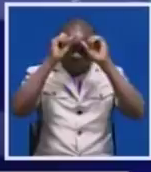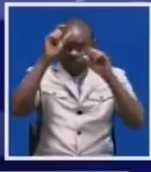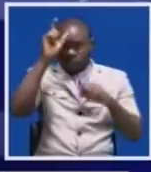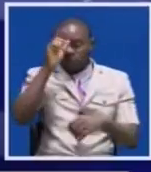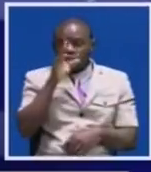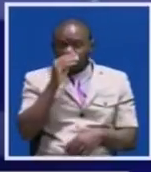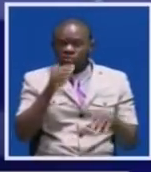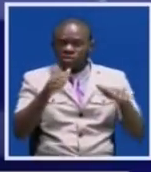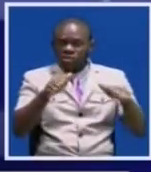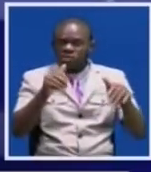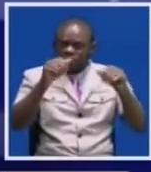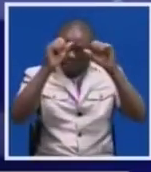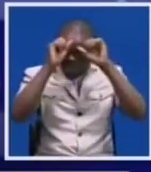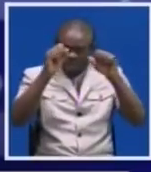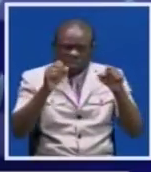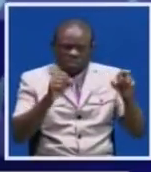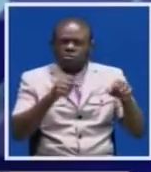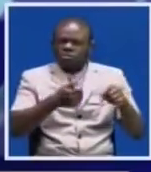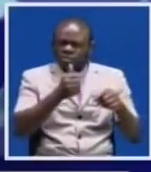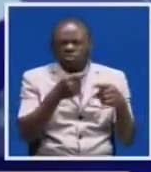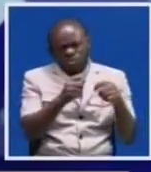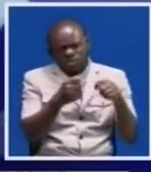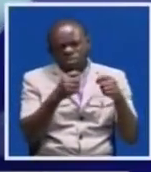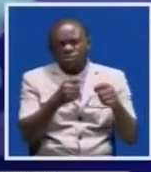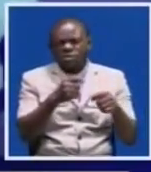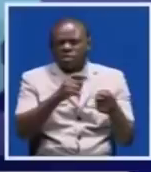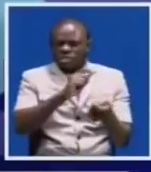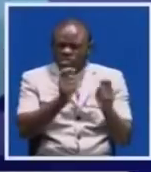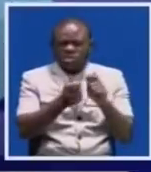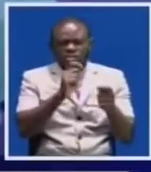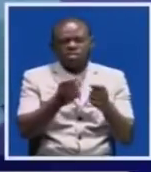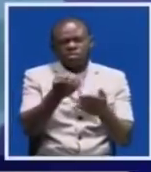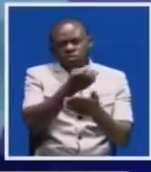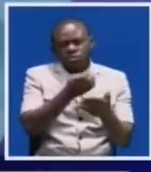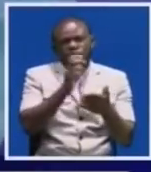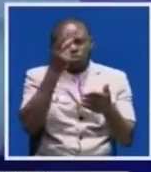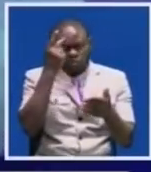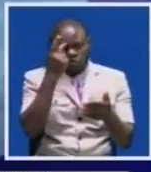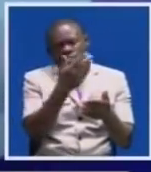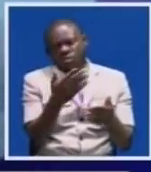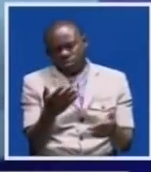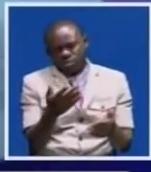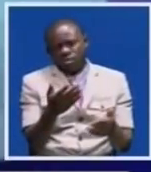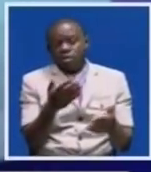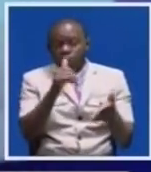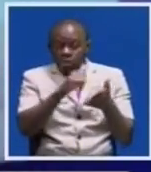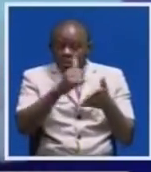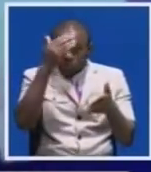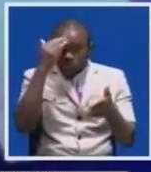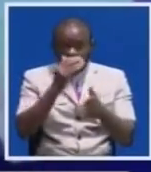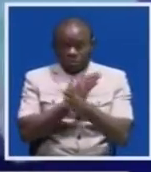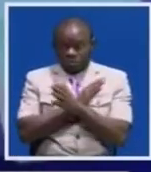to implement economic and political reforms. President Lungu says it is against such a background that Zambia,